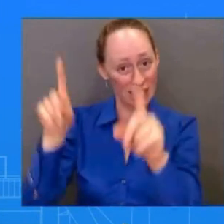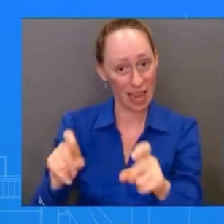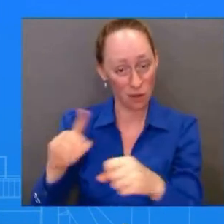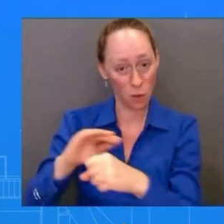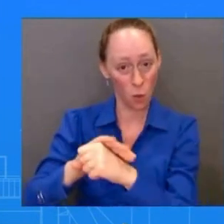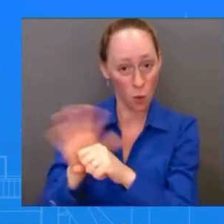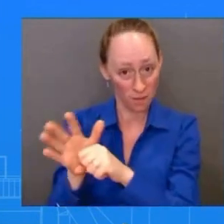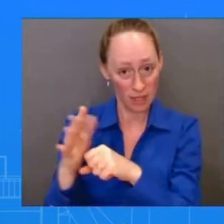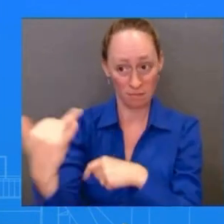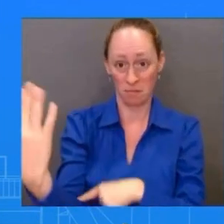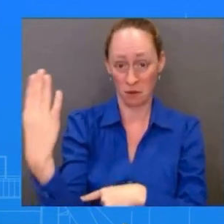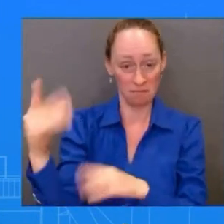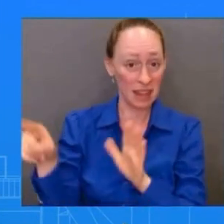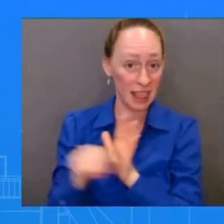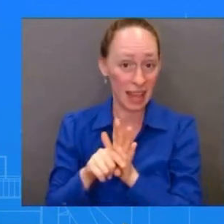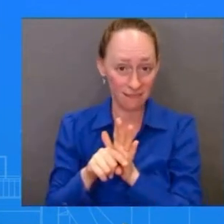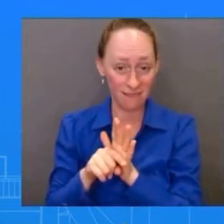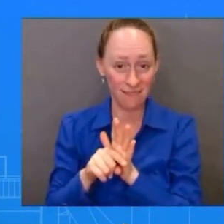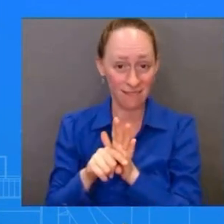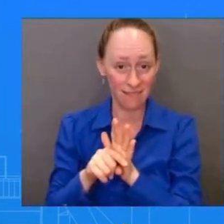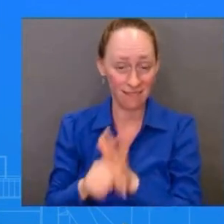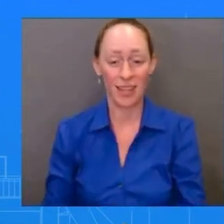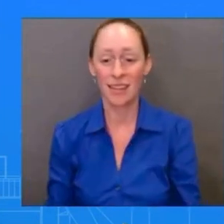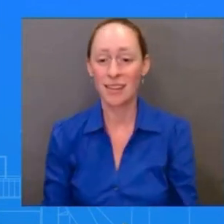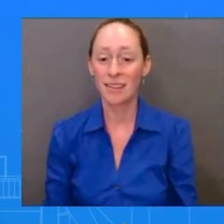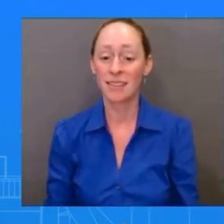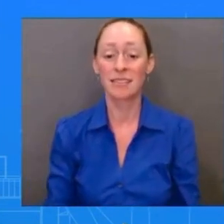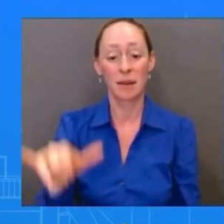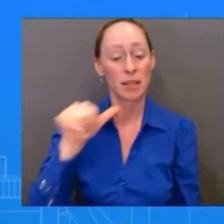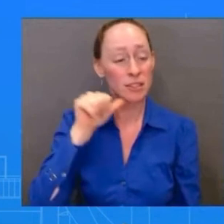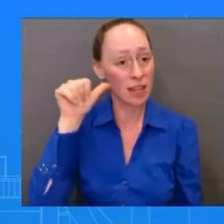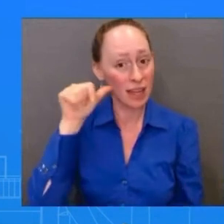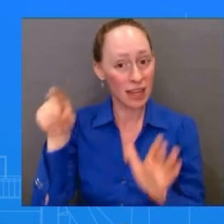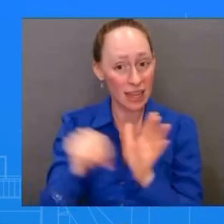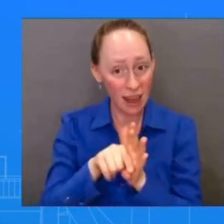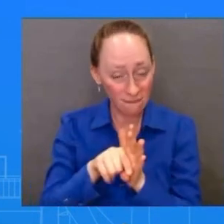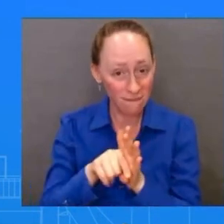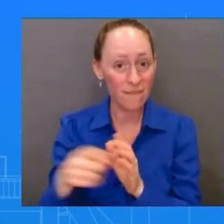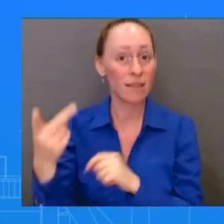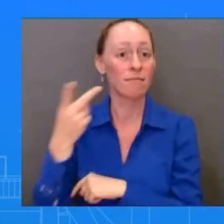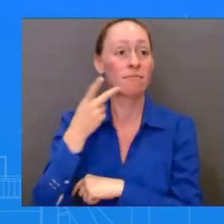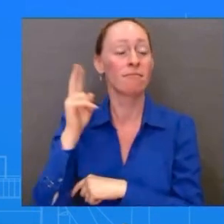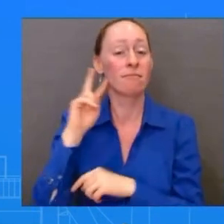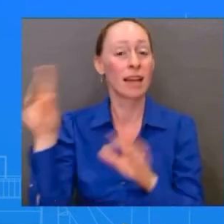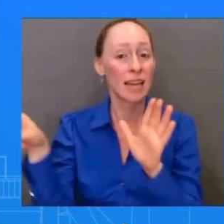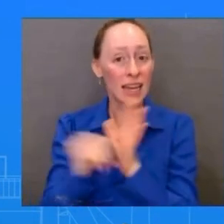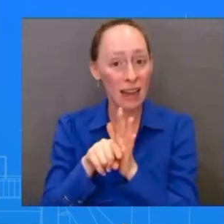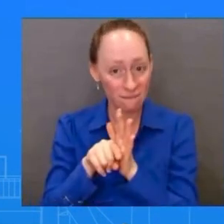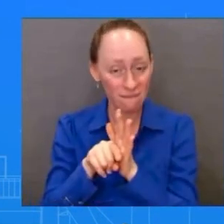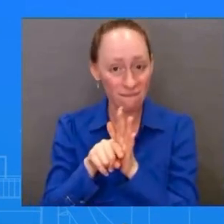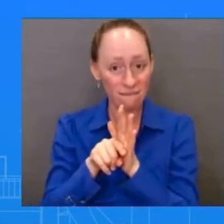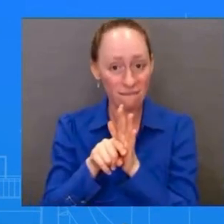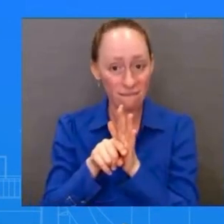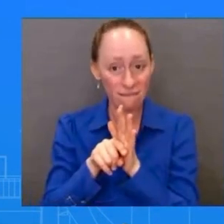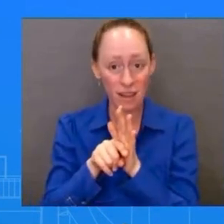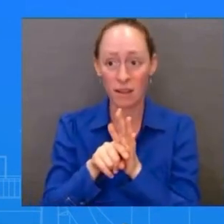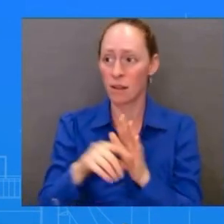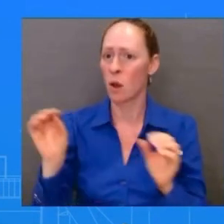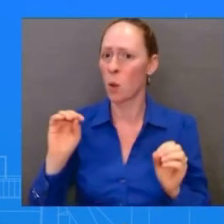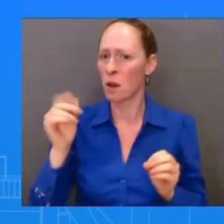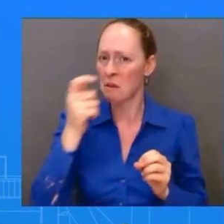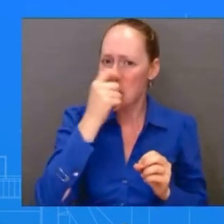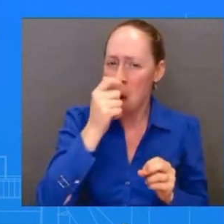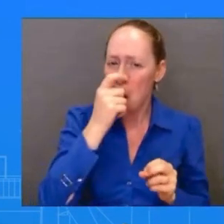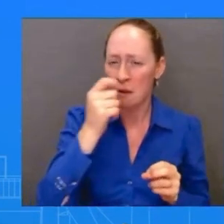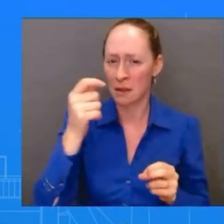not experiencing any symptoms, which, of course, is a good thing. The First Lady is doing well as well, and she remains in Delaware, which